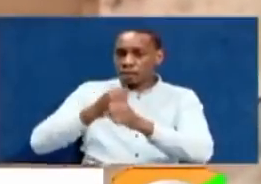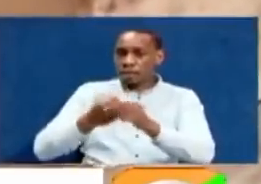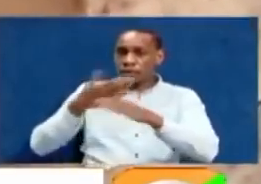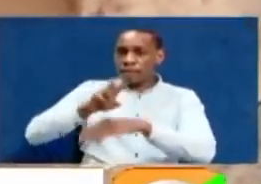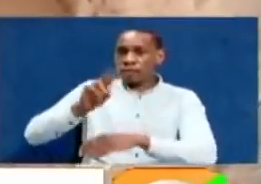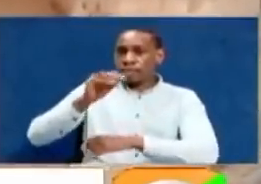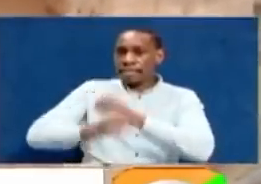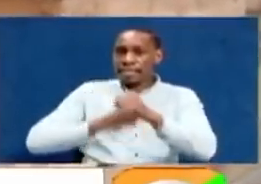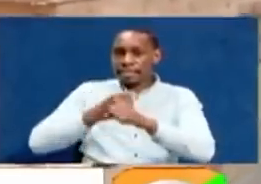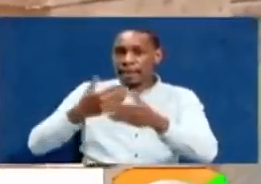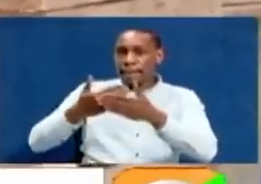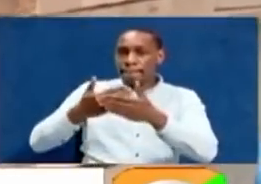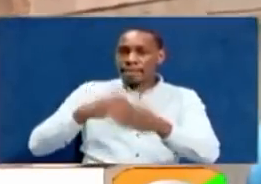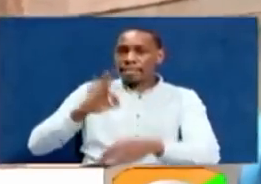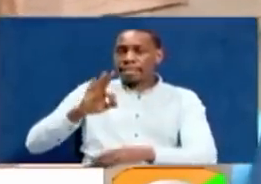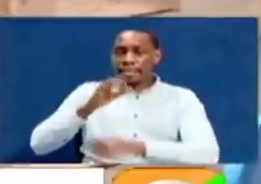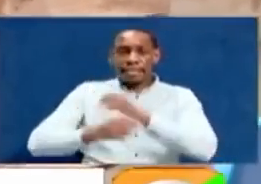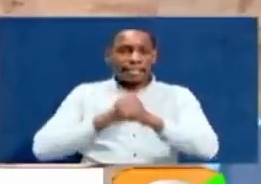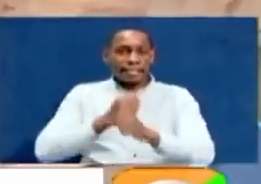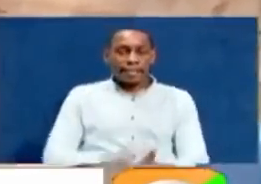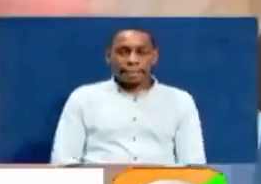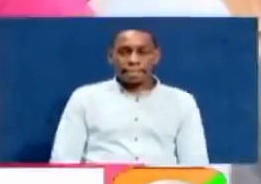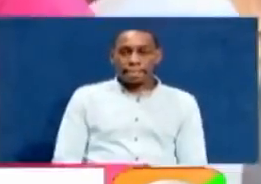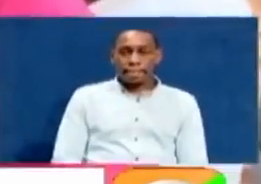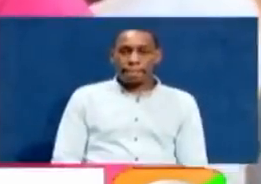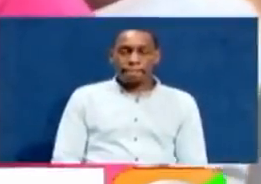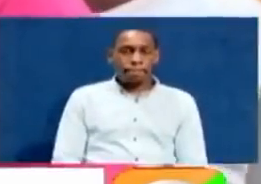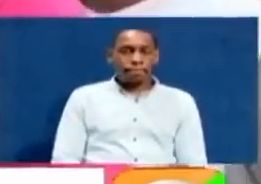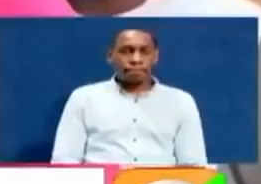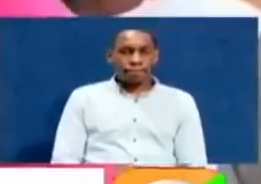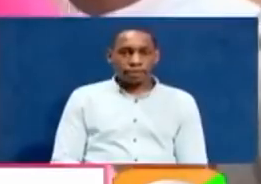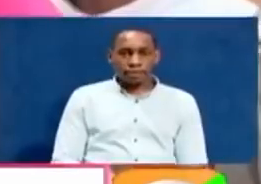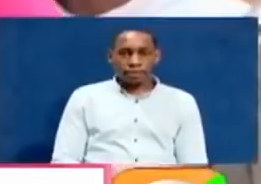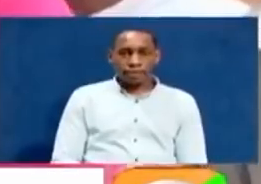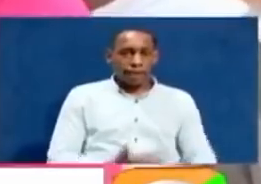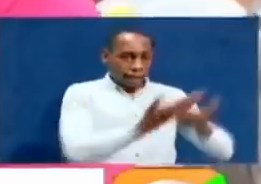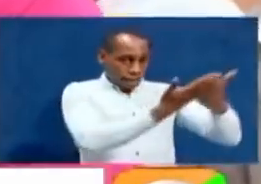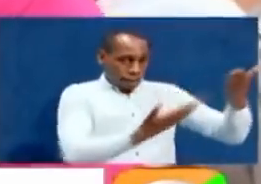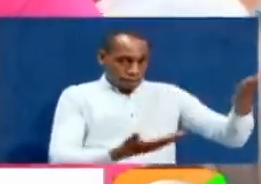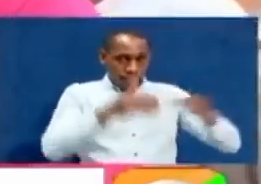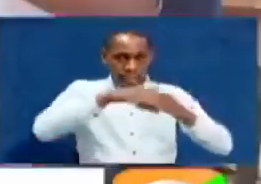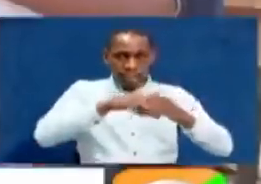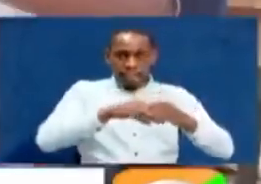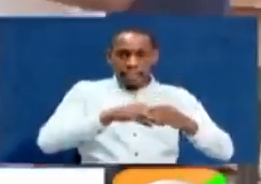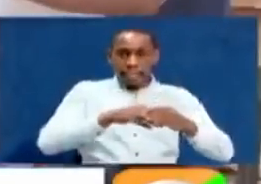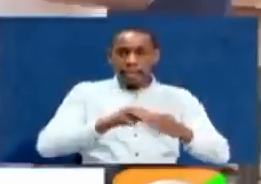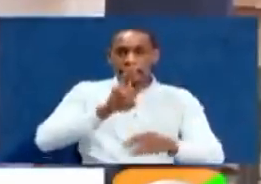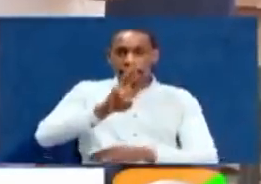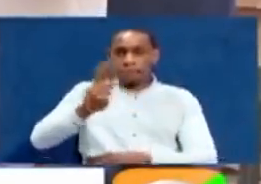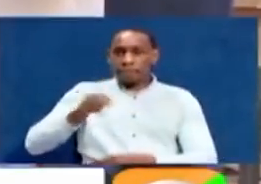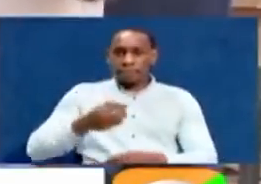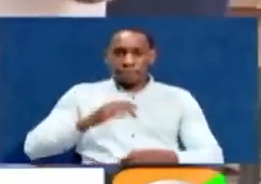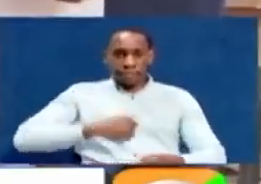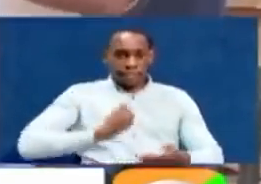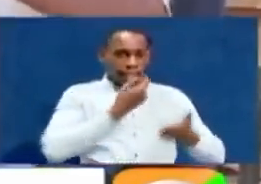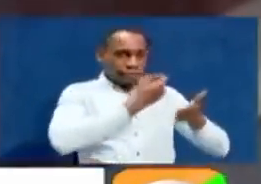than 20 years, for the past 3 years. Forms were put on the interior website, right, and the education website. So mini kajaza,